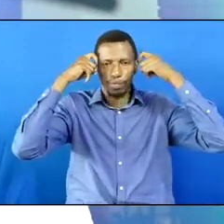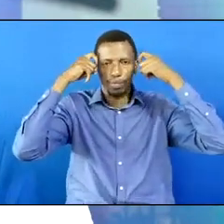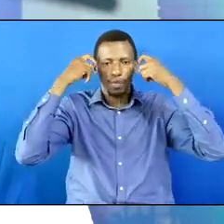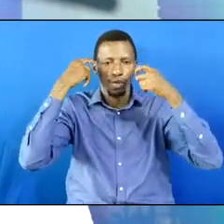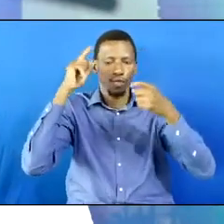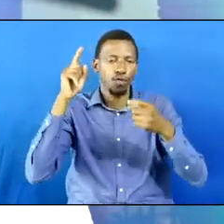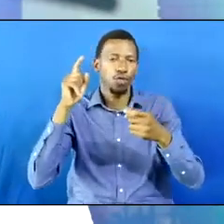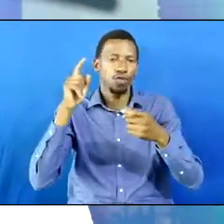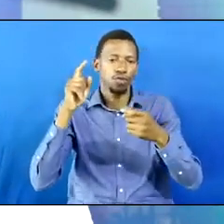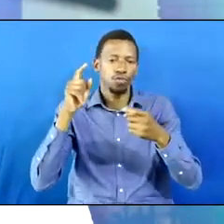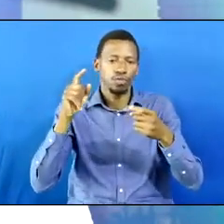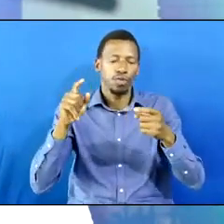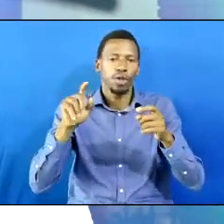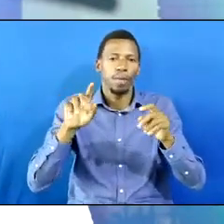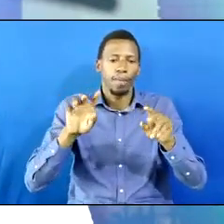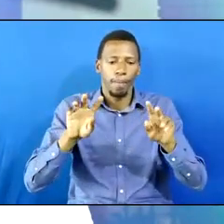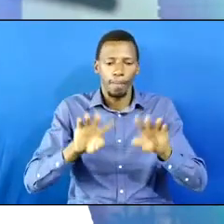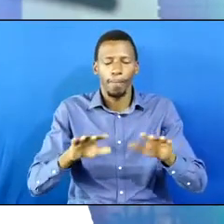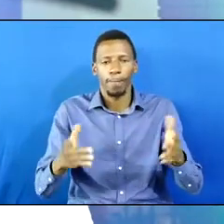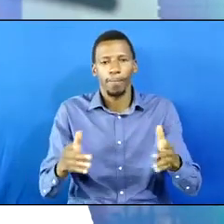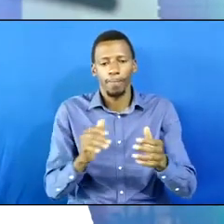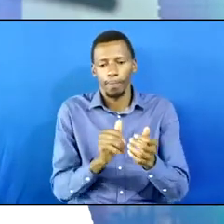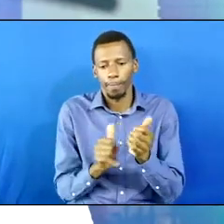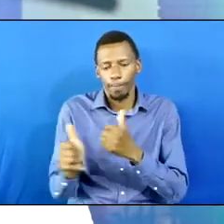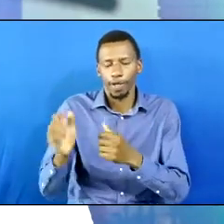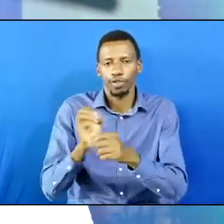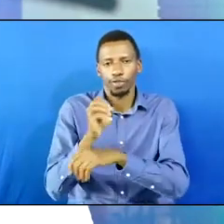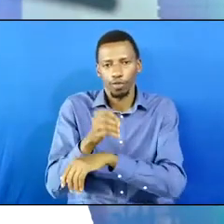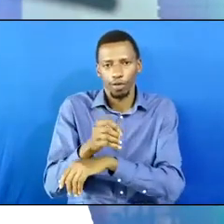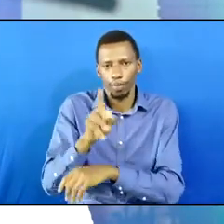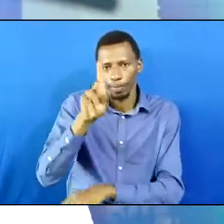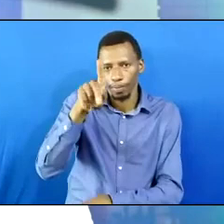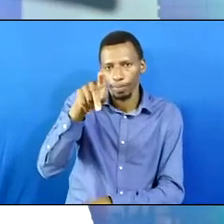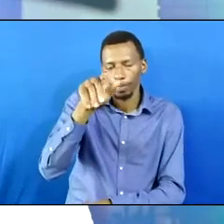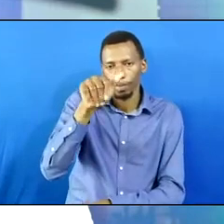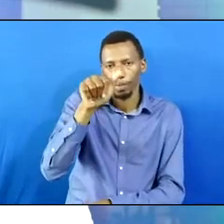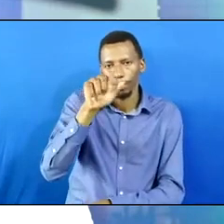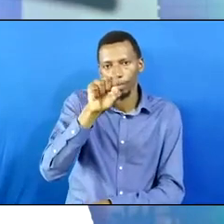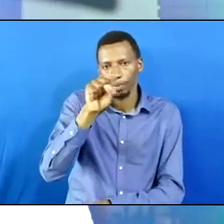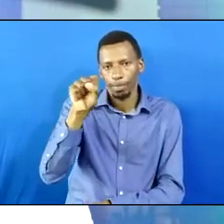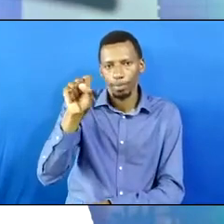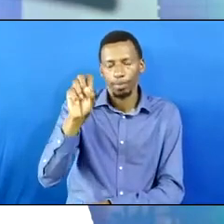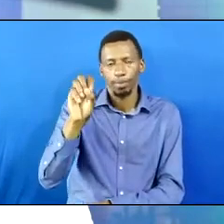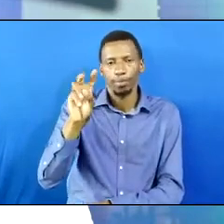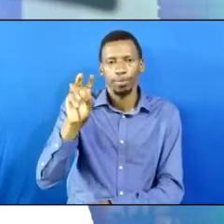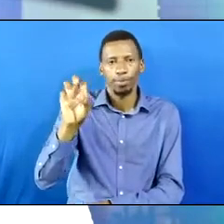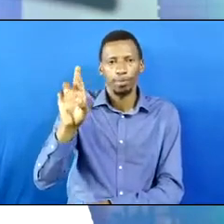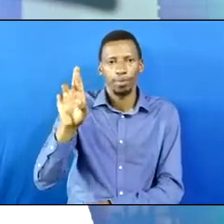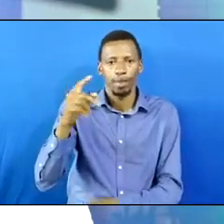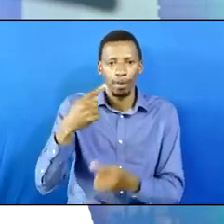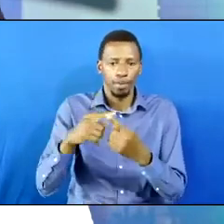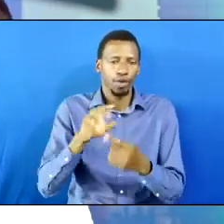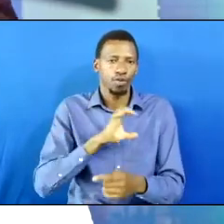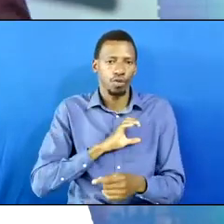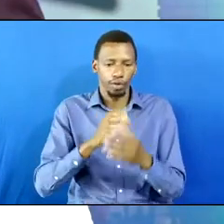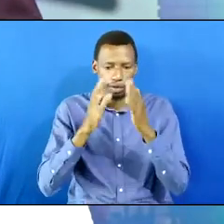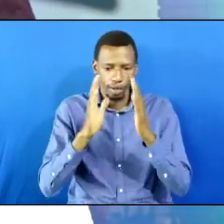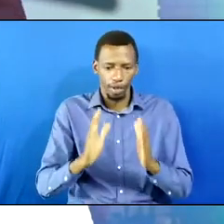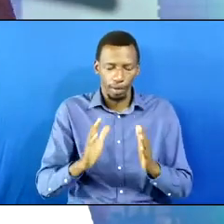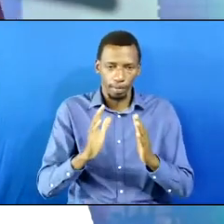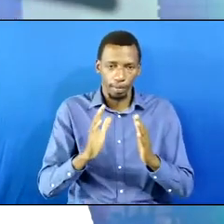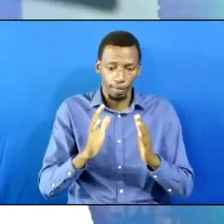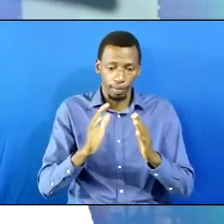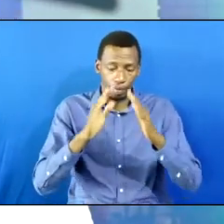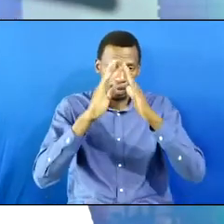for the Passover. But the owner of the house could provide the rest. My friends, you remember